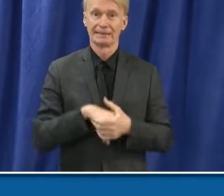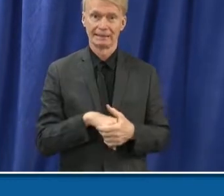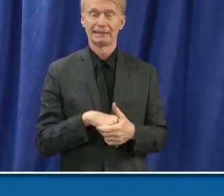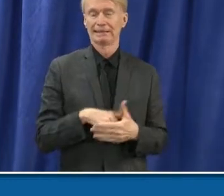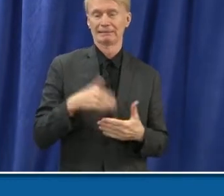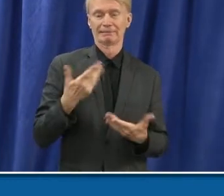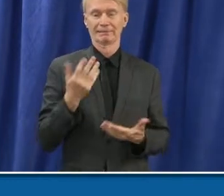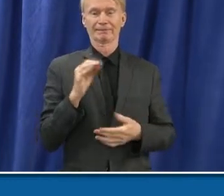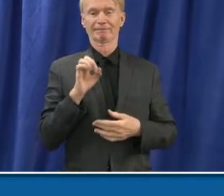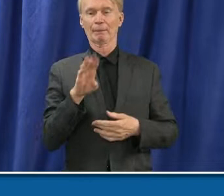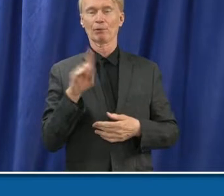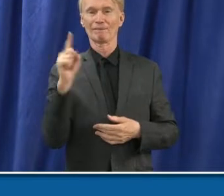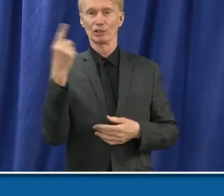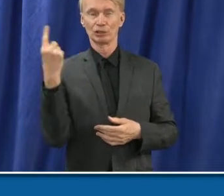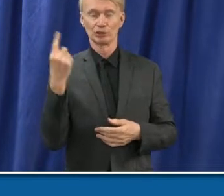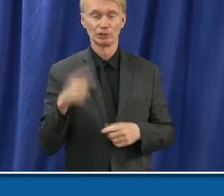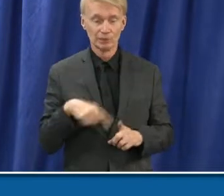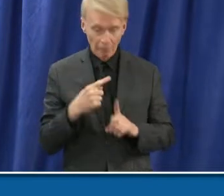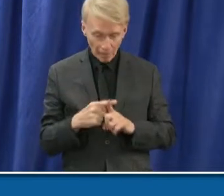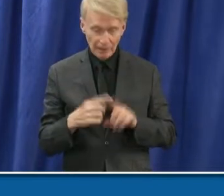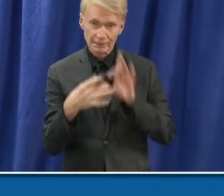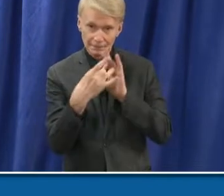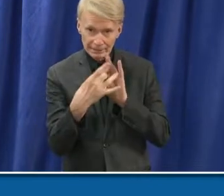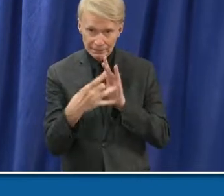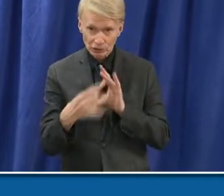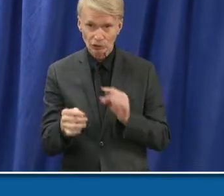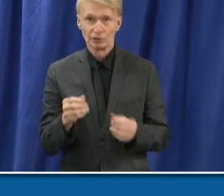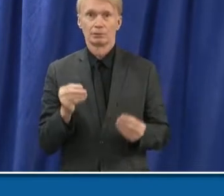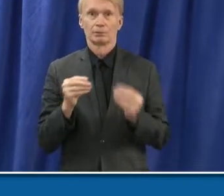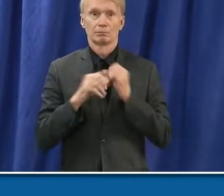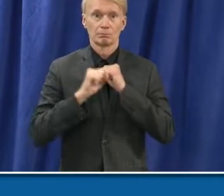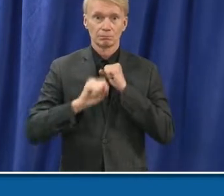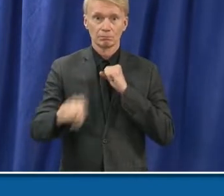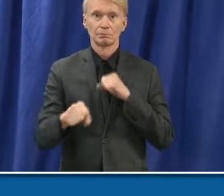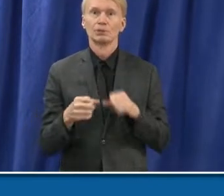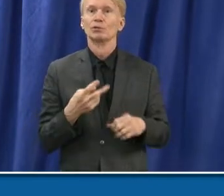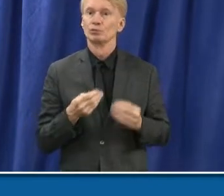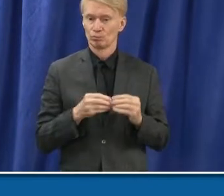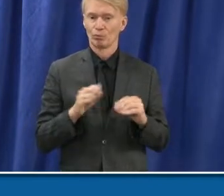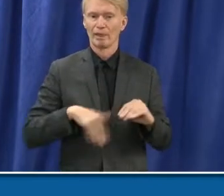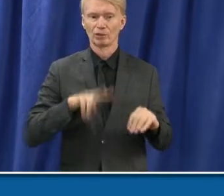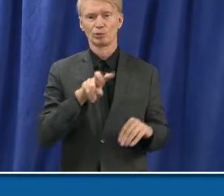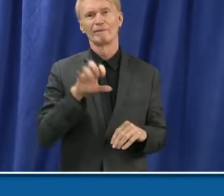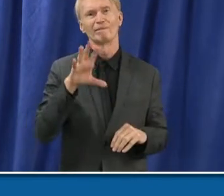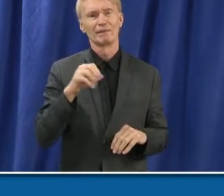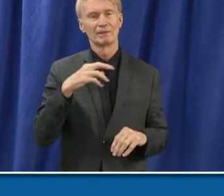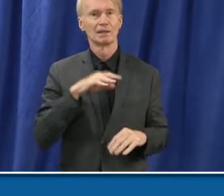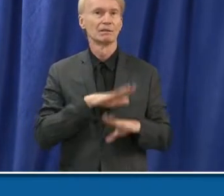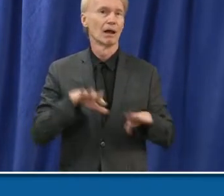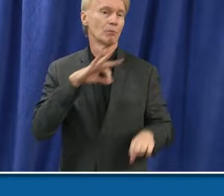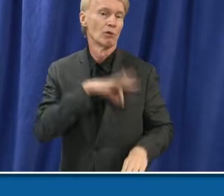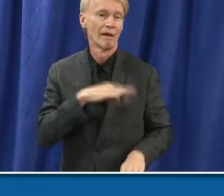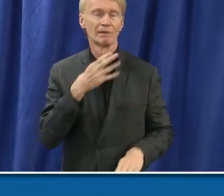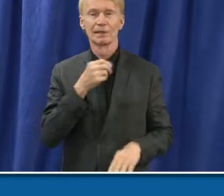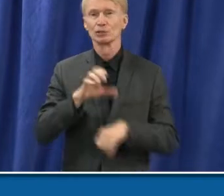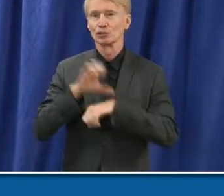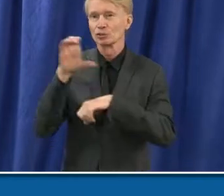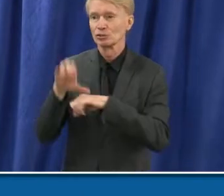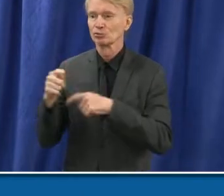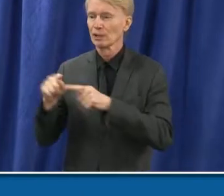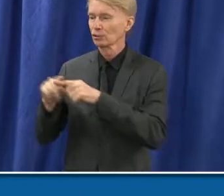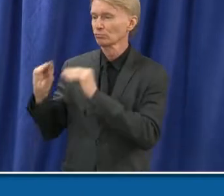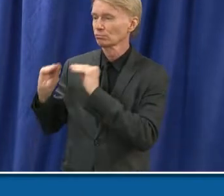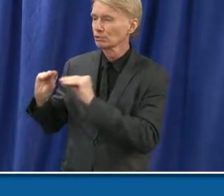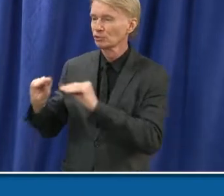our community-based organizations on messaging. There's more than 250 nonprofits and religious institutions who have been pushing out our